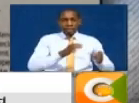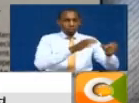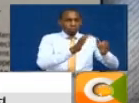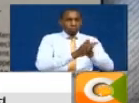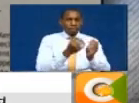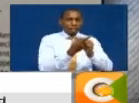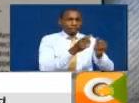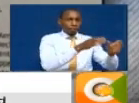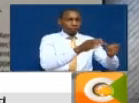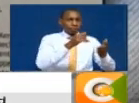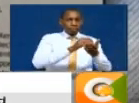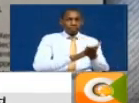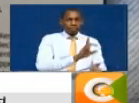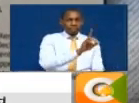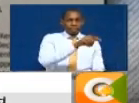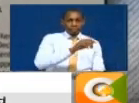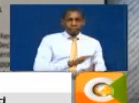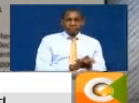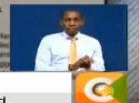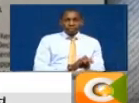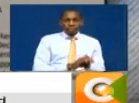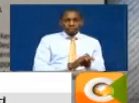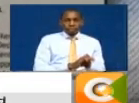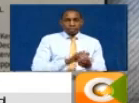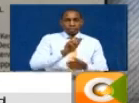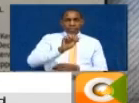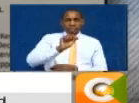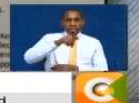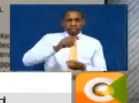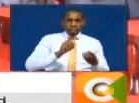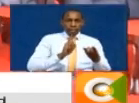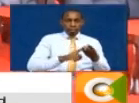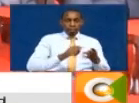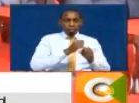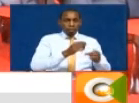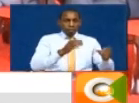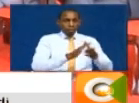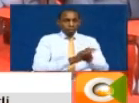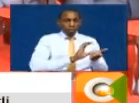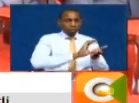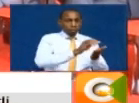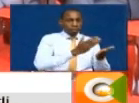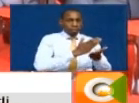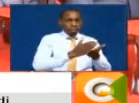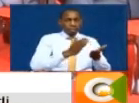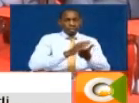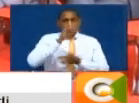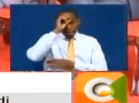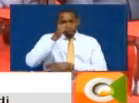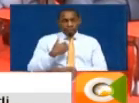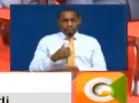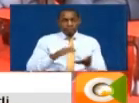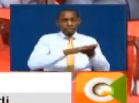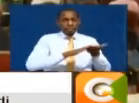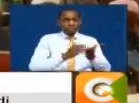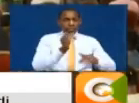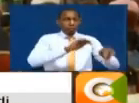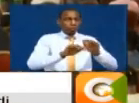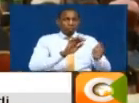the 11 parties, among them DP, Tujibebe, TSP and Chama Chakazi, will be allocated a share of the government based